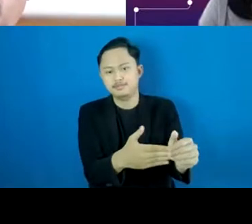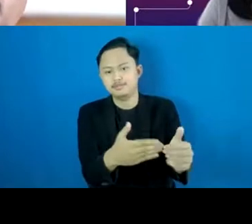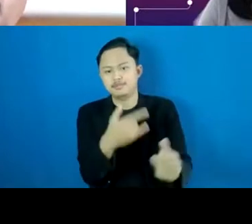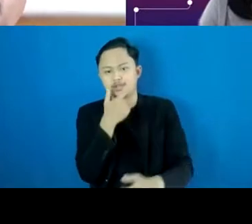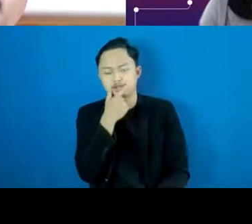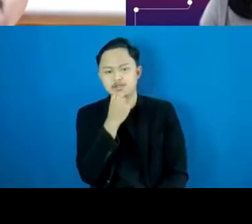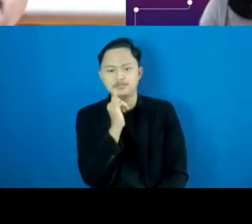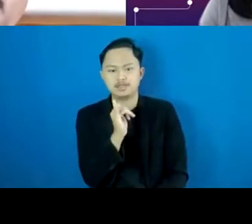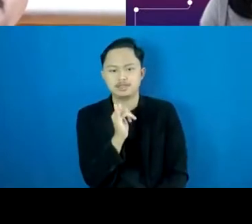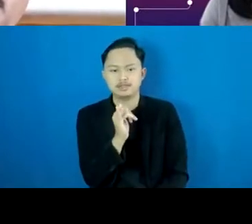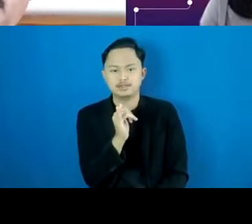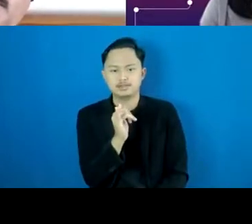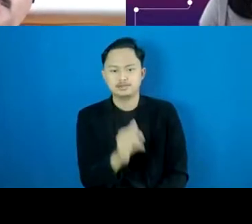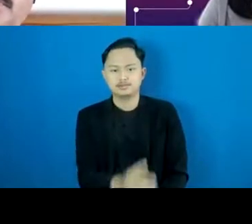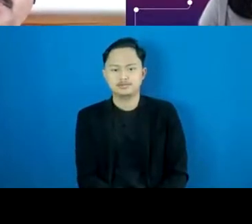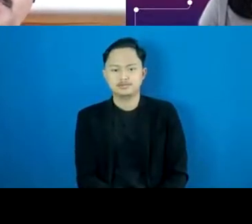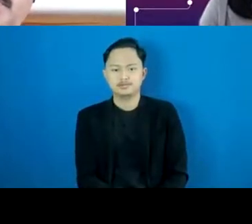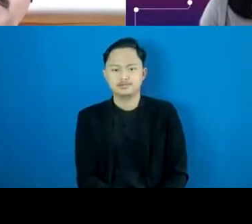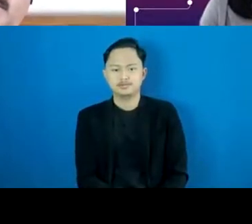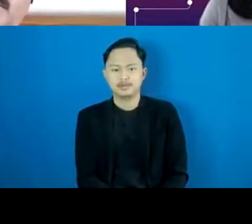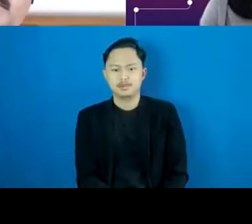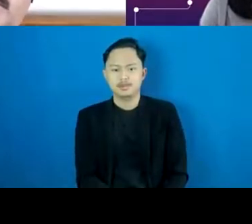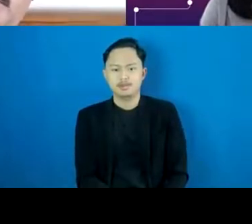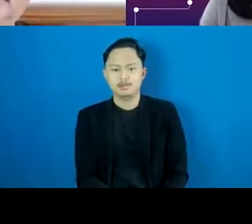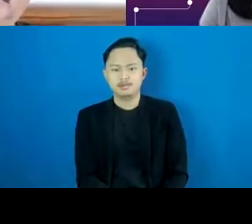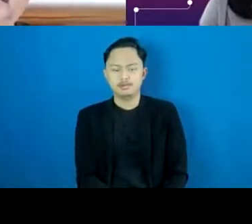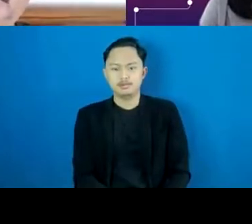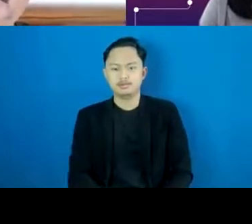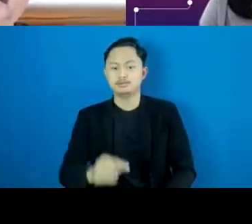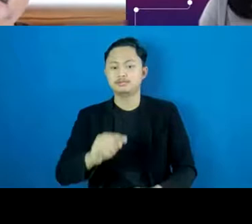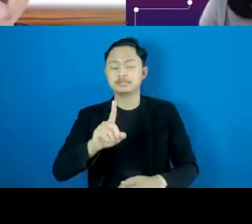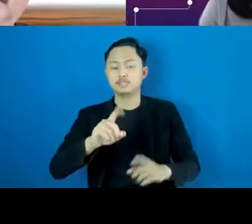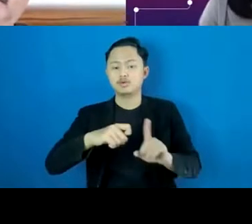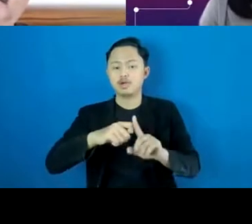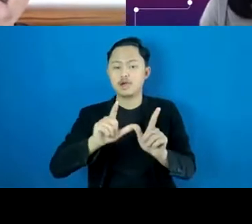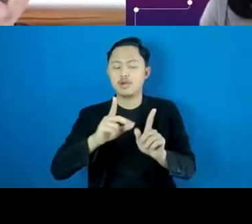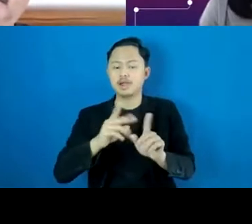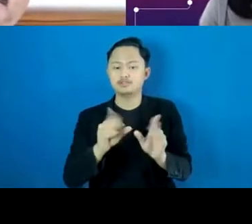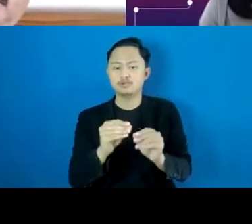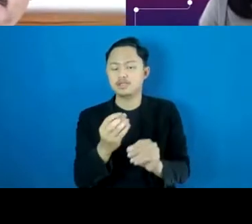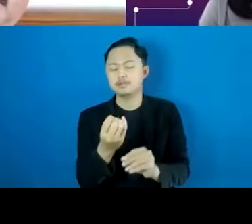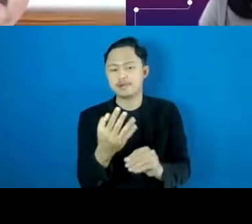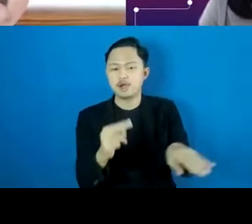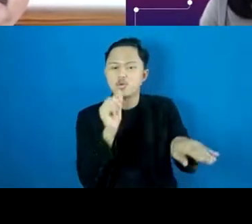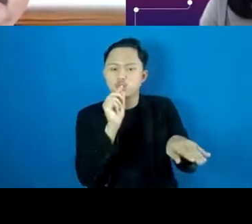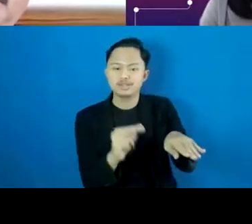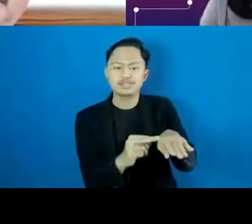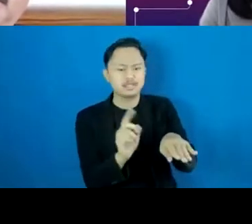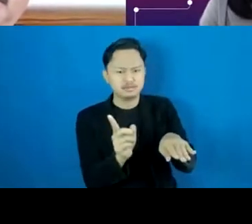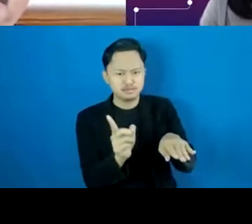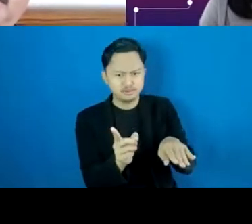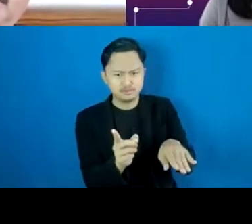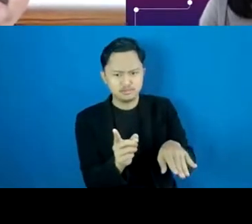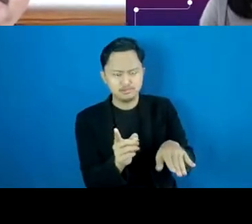where we had power cuts during a certain weekday, because the line which